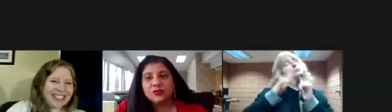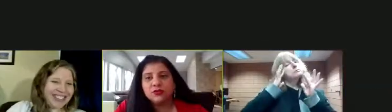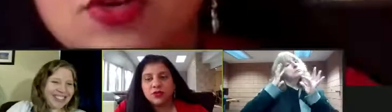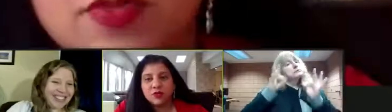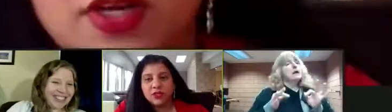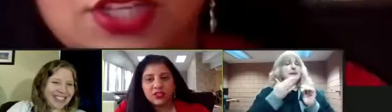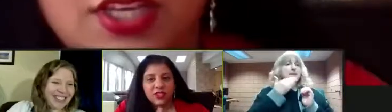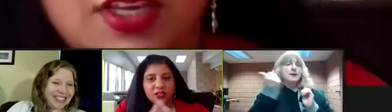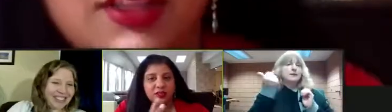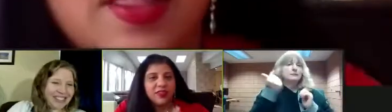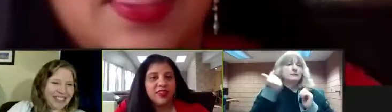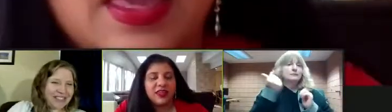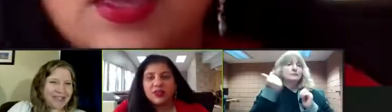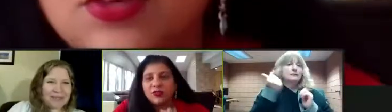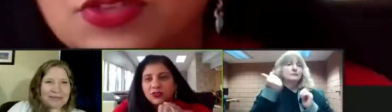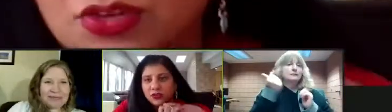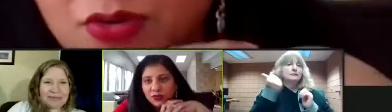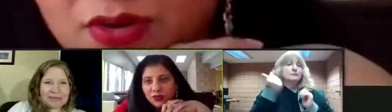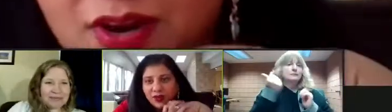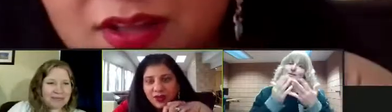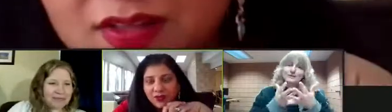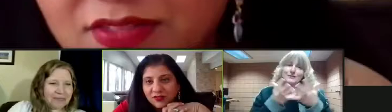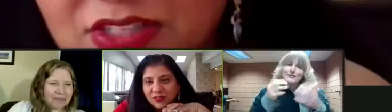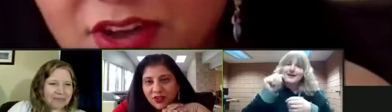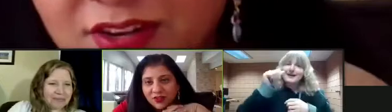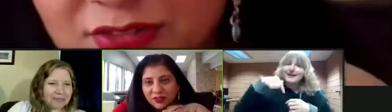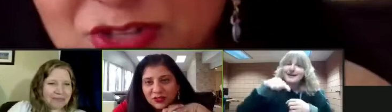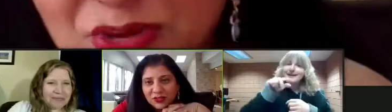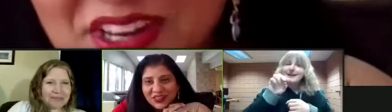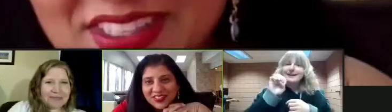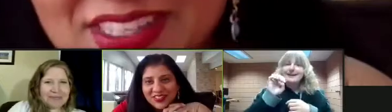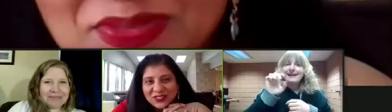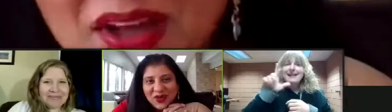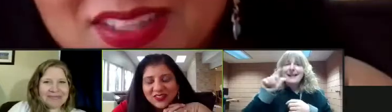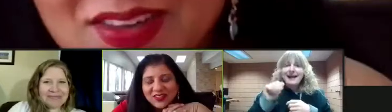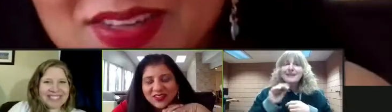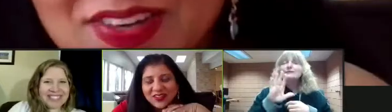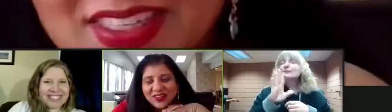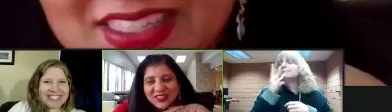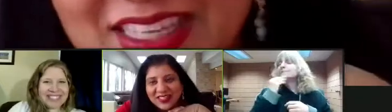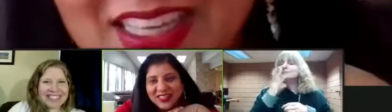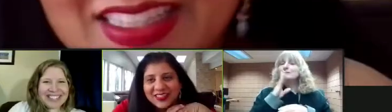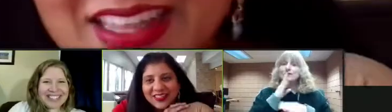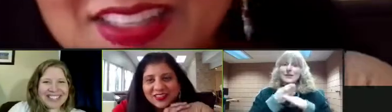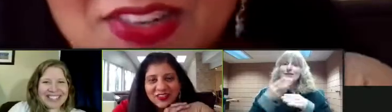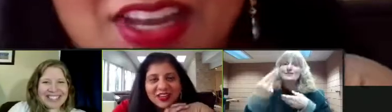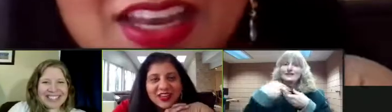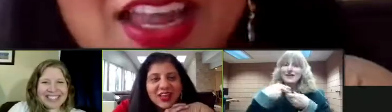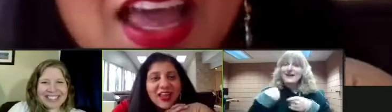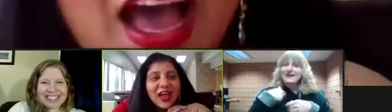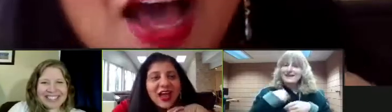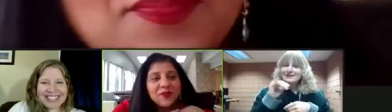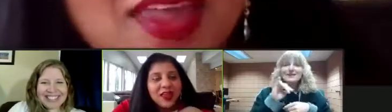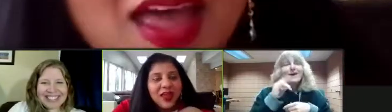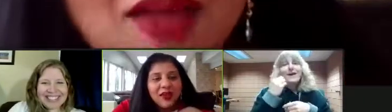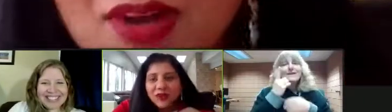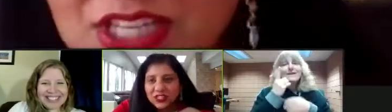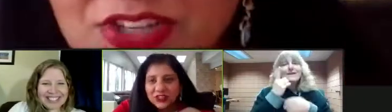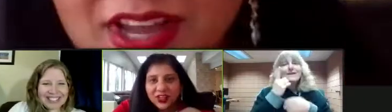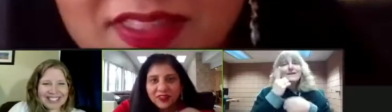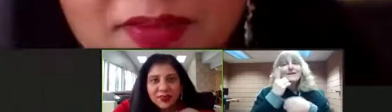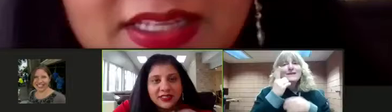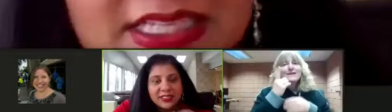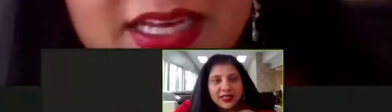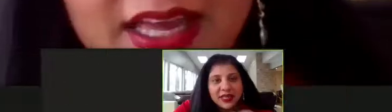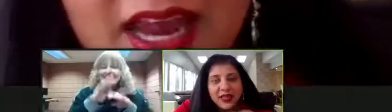Thank you so much, Akila, and thank you to your lovely daughter for joining us as well. It's always great to see kids on the screen. I'm